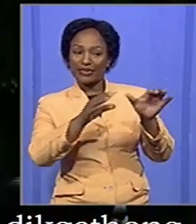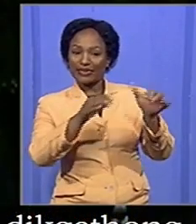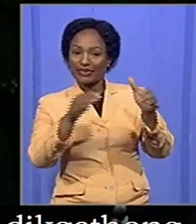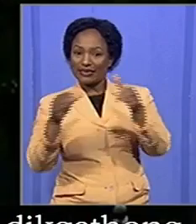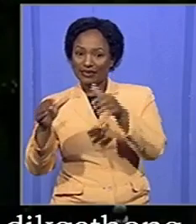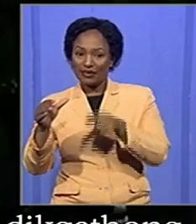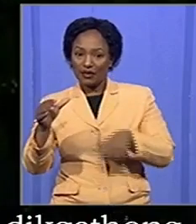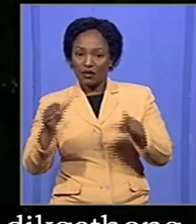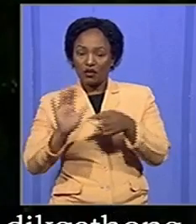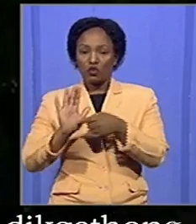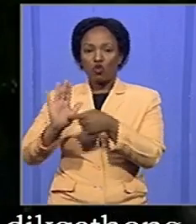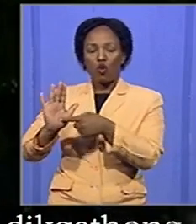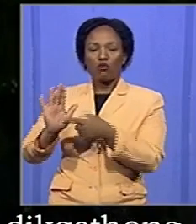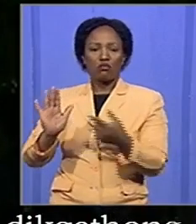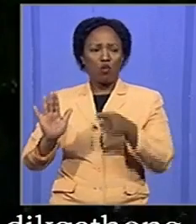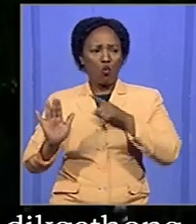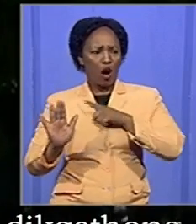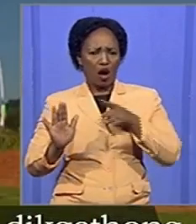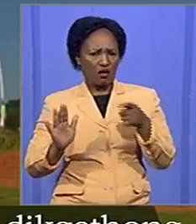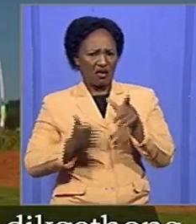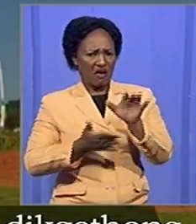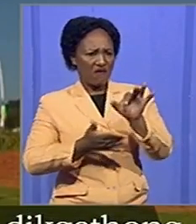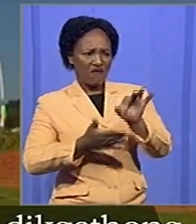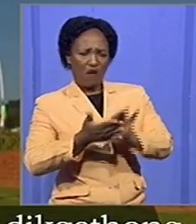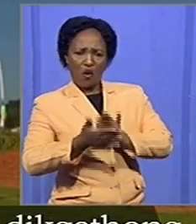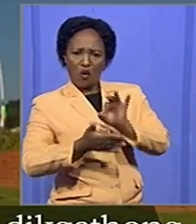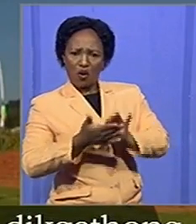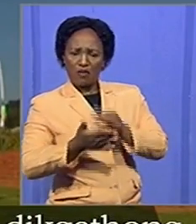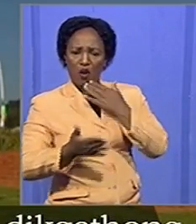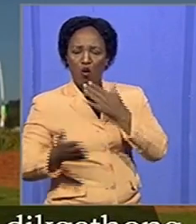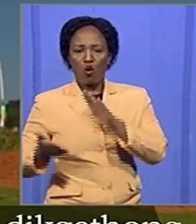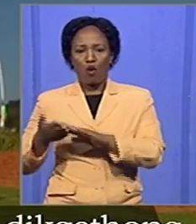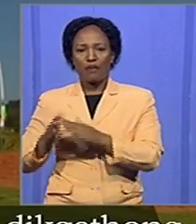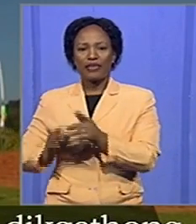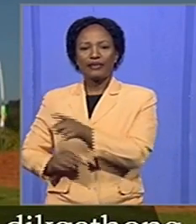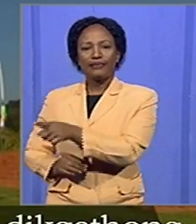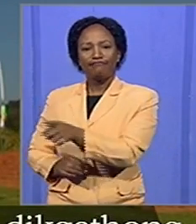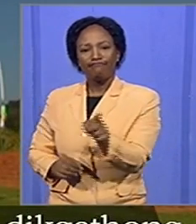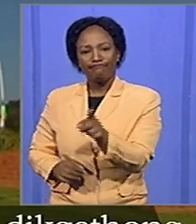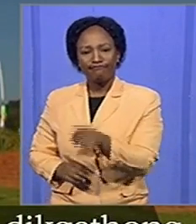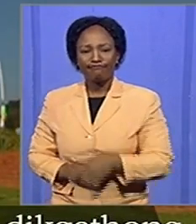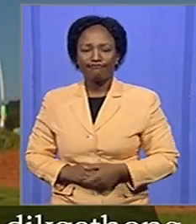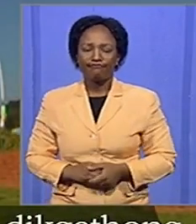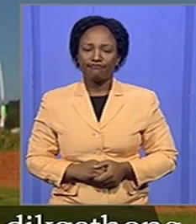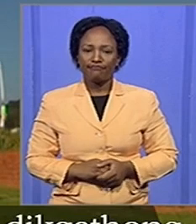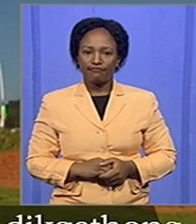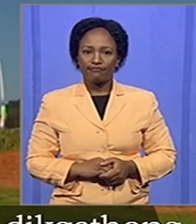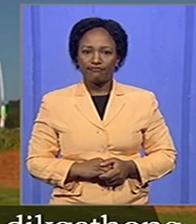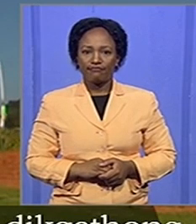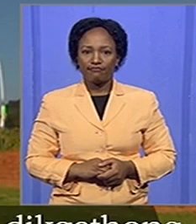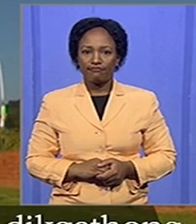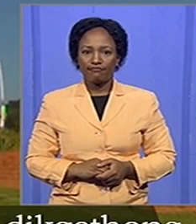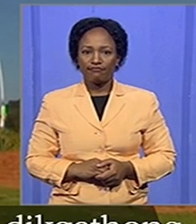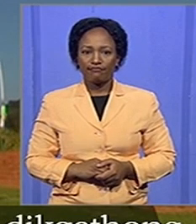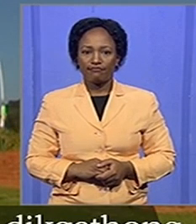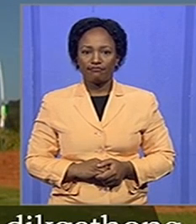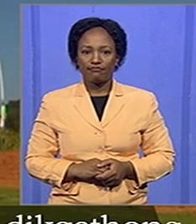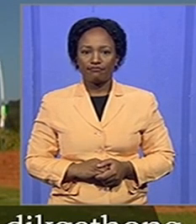gore goreng ba tshwanetswe ke divoutu tsa baagi. Molemo one motho wa SABC News,